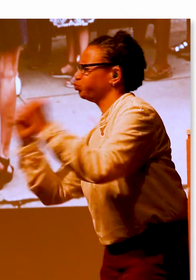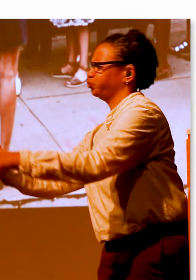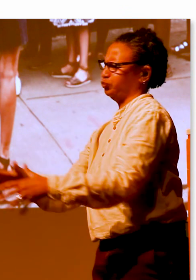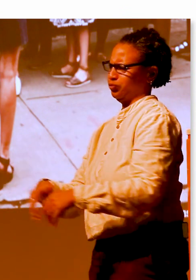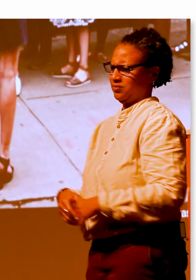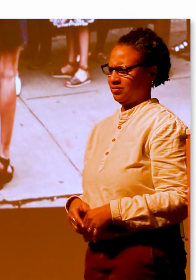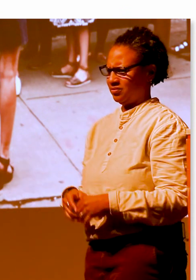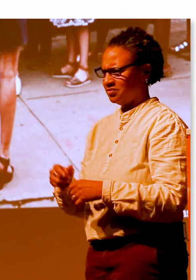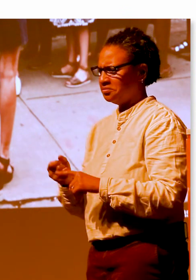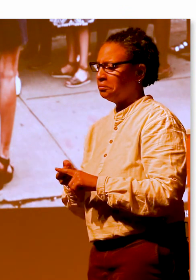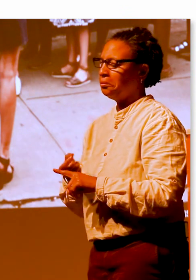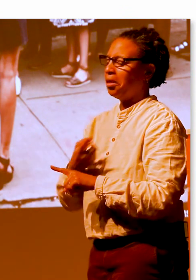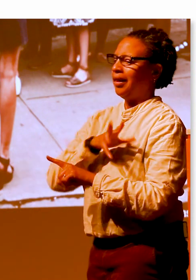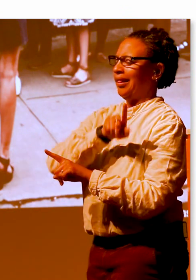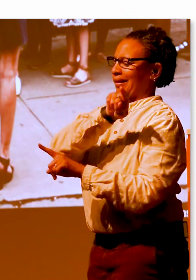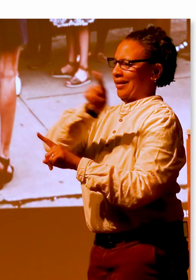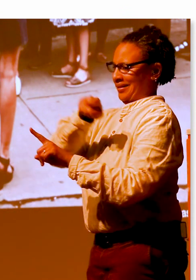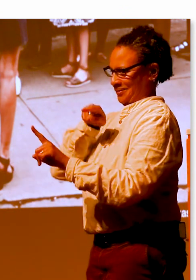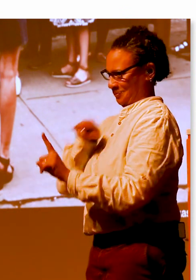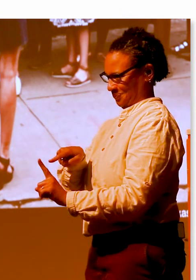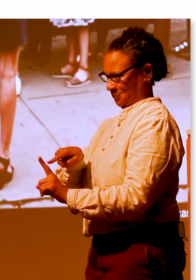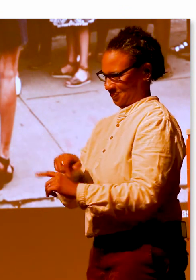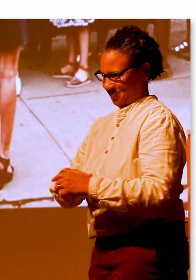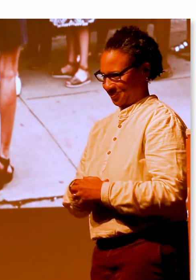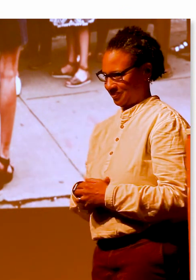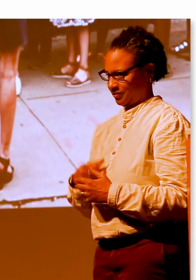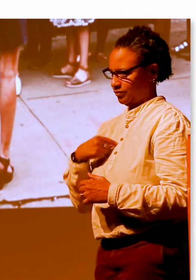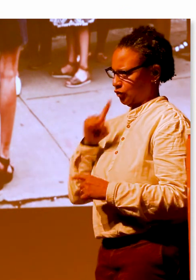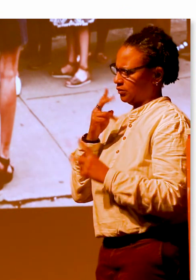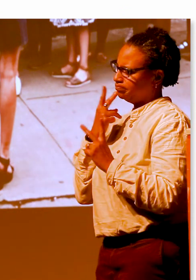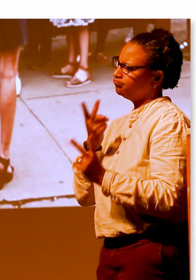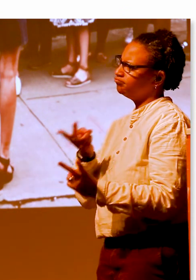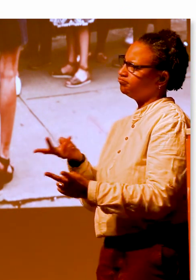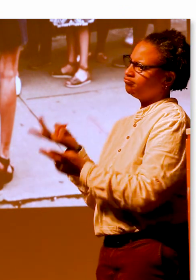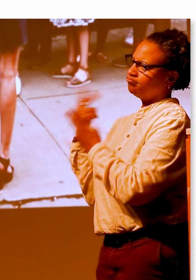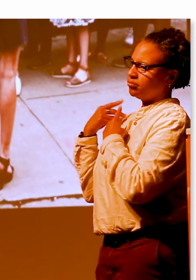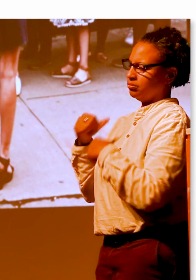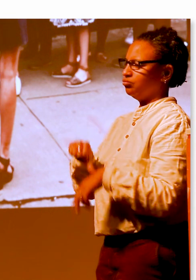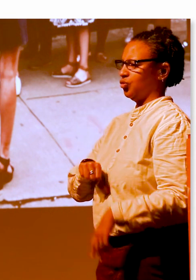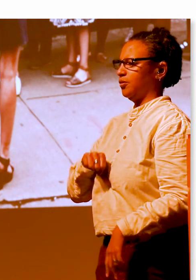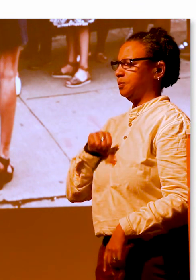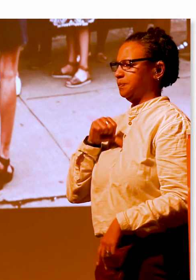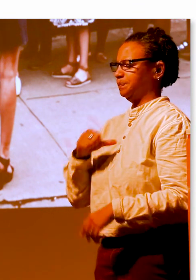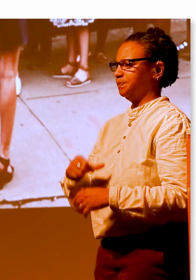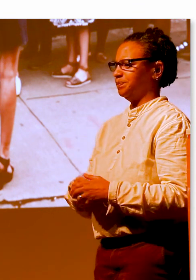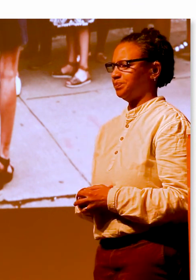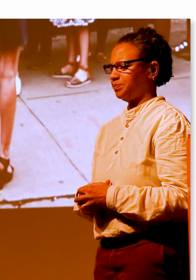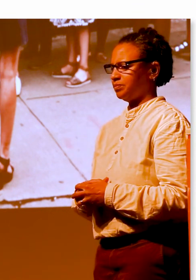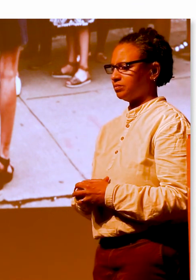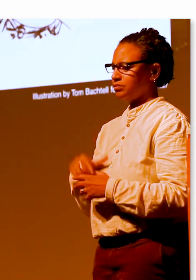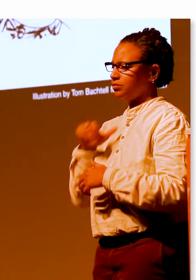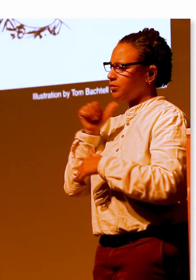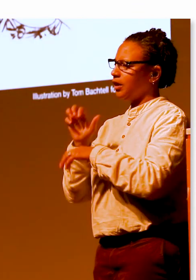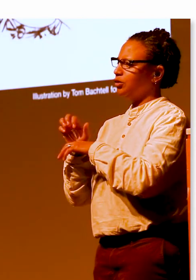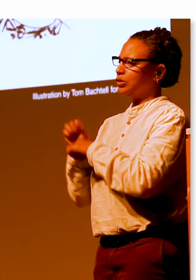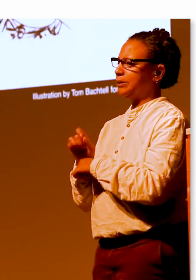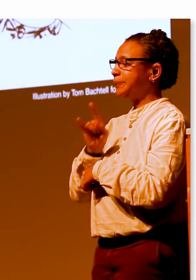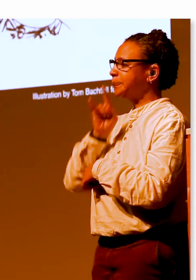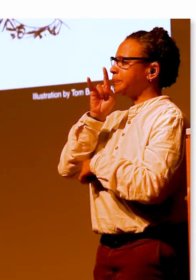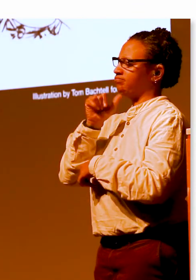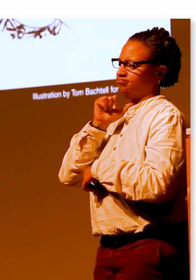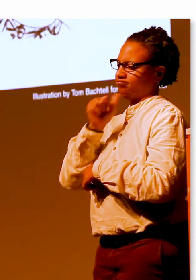But I'm really proud of myself when I look back on that moment and saying like, no, I'm not gonna do it the traditional way. At